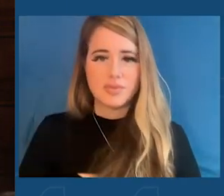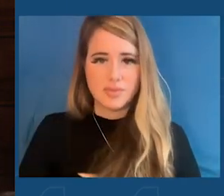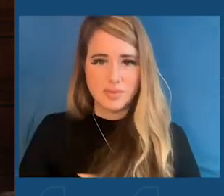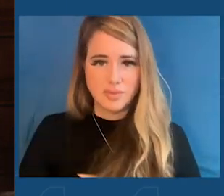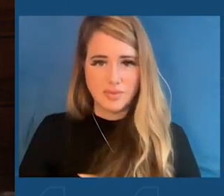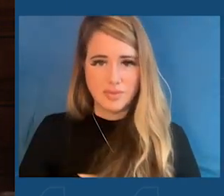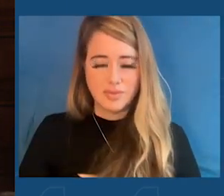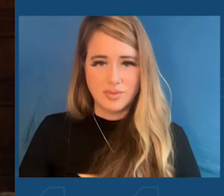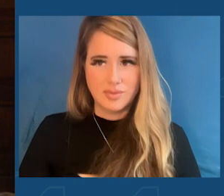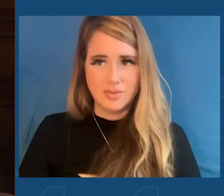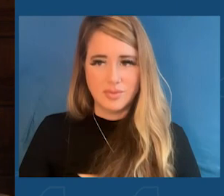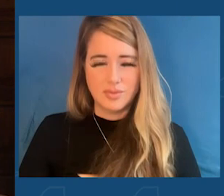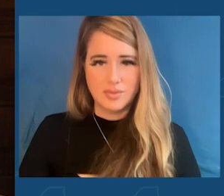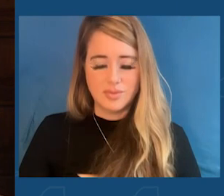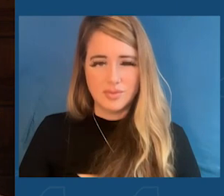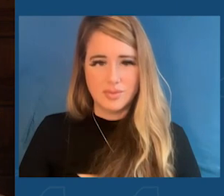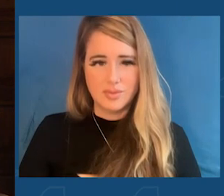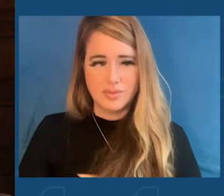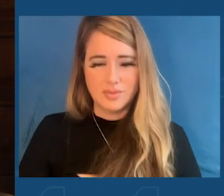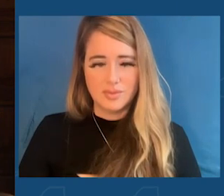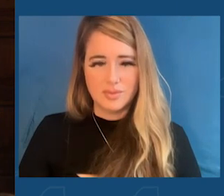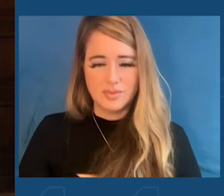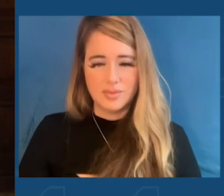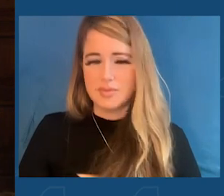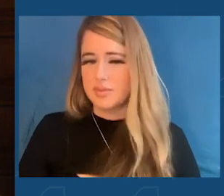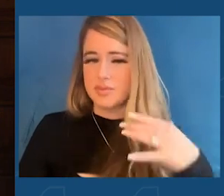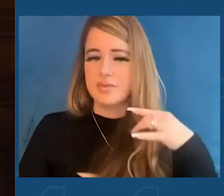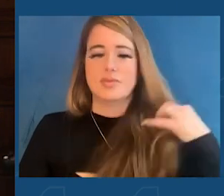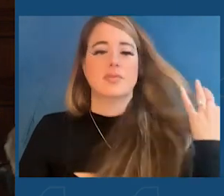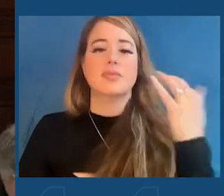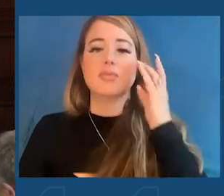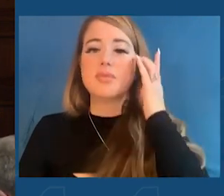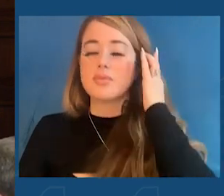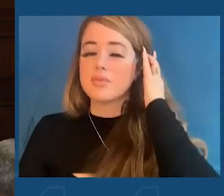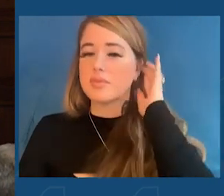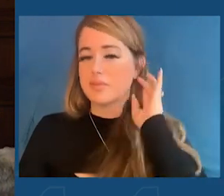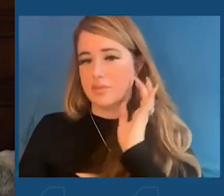was on courtney, but I'll save that for a really big event.